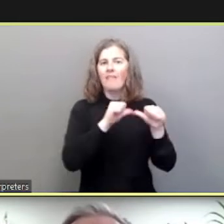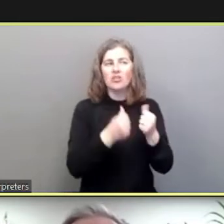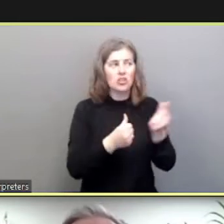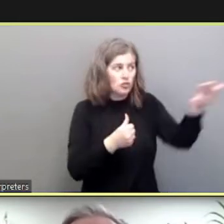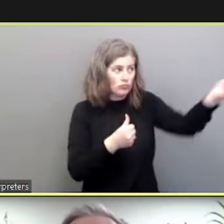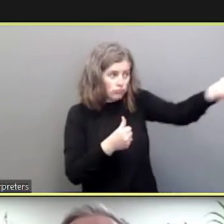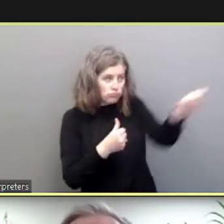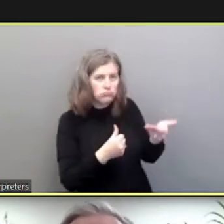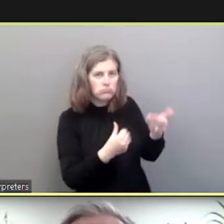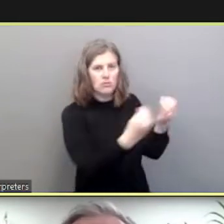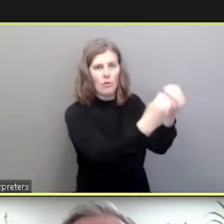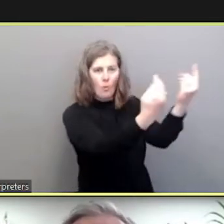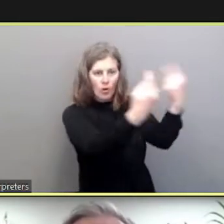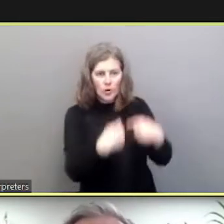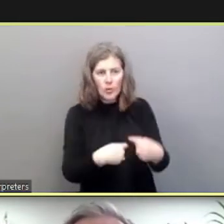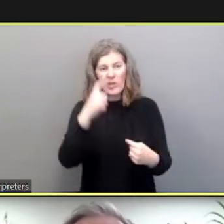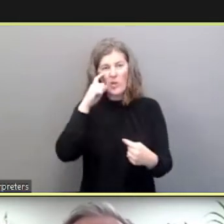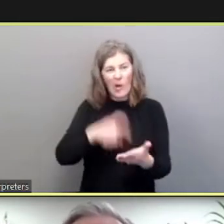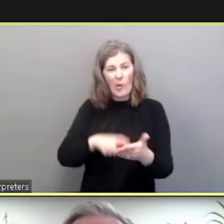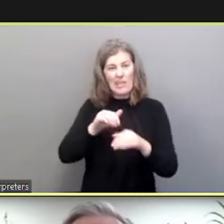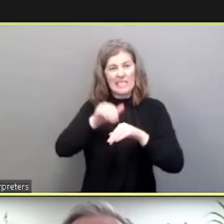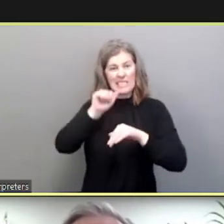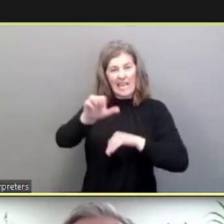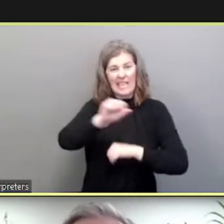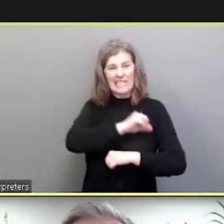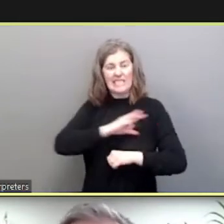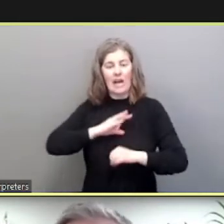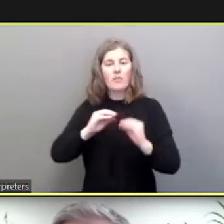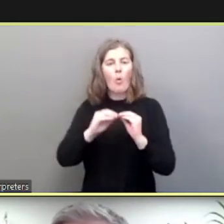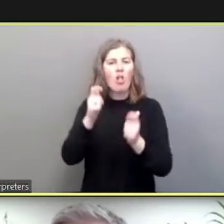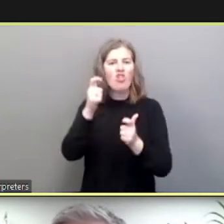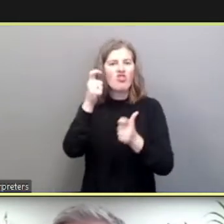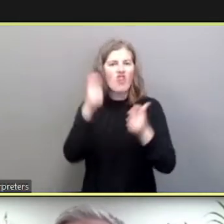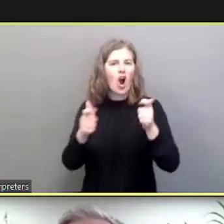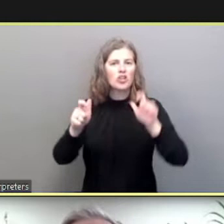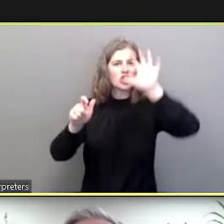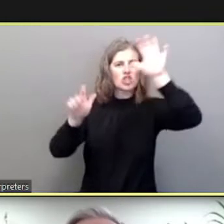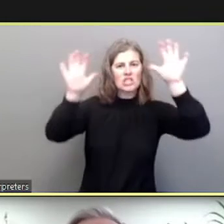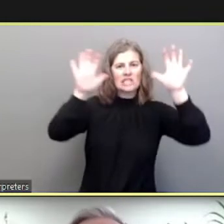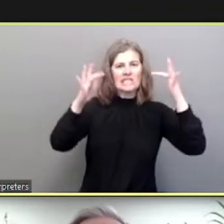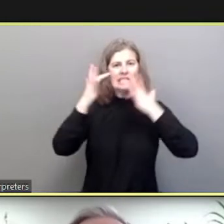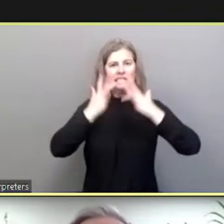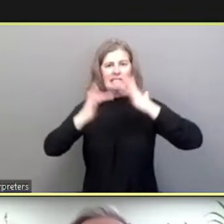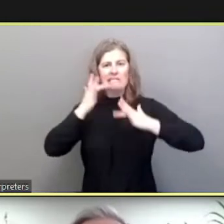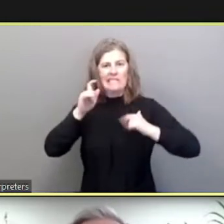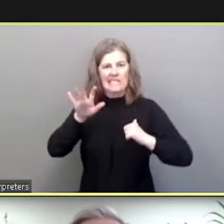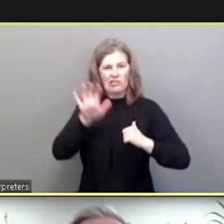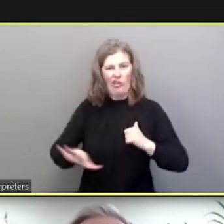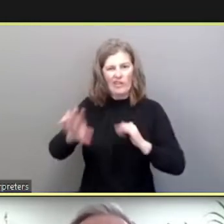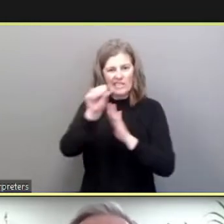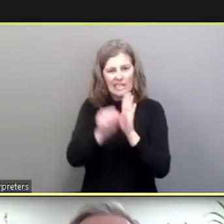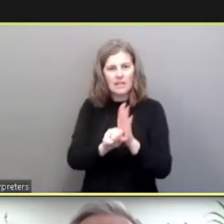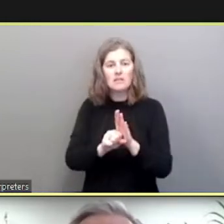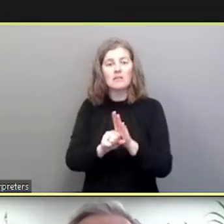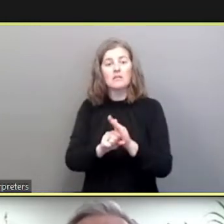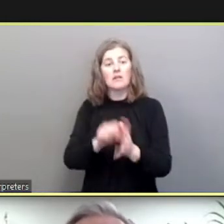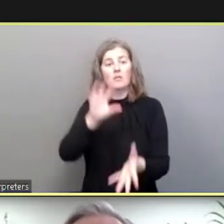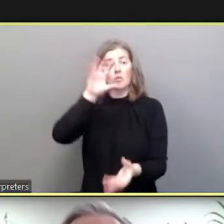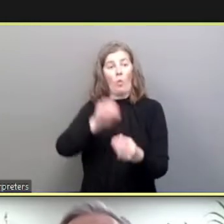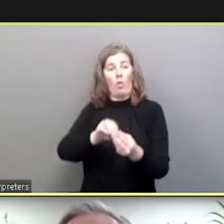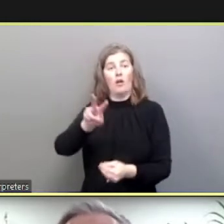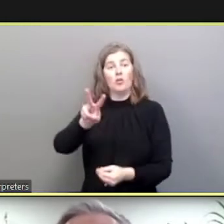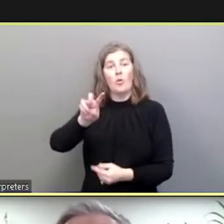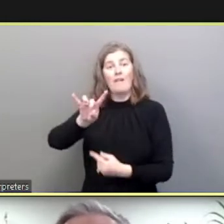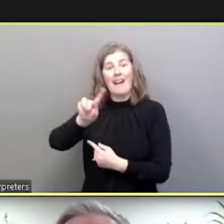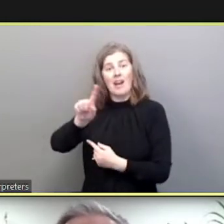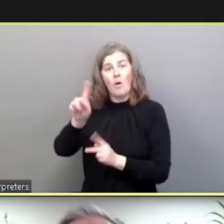see we are sending staff to some of the largest areas of need here in the state, 281 new